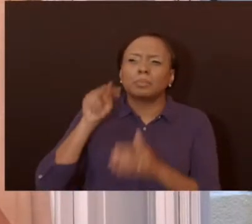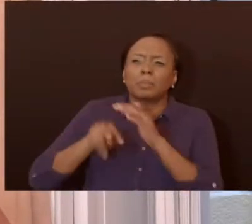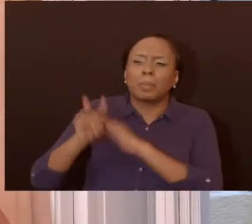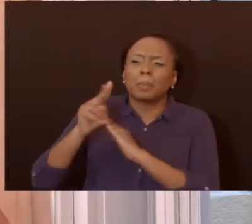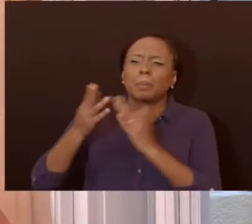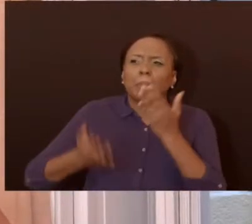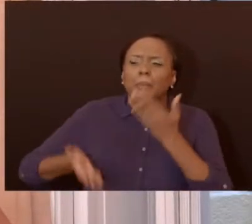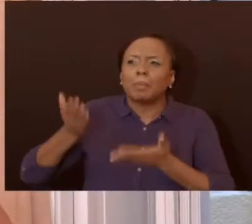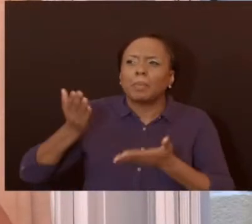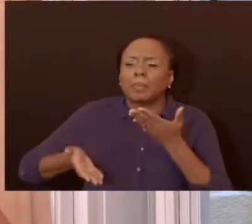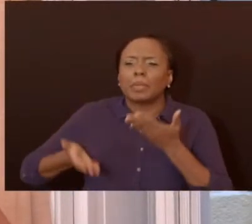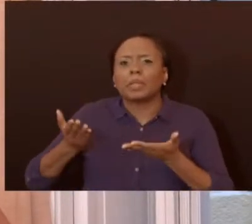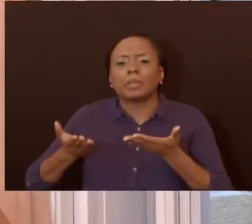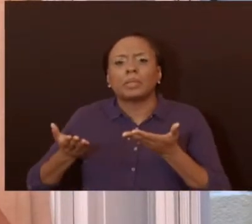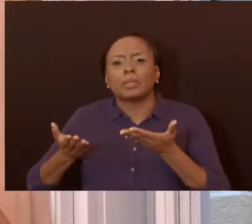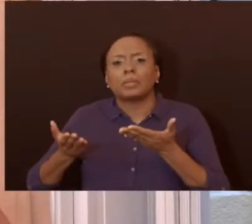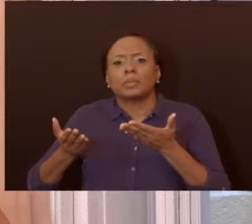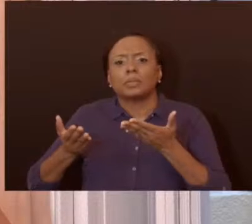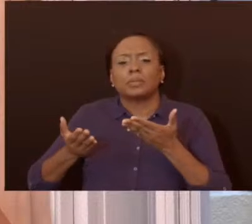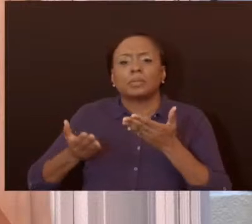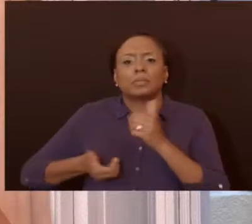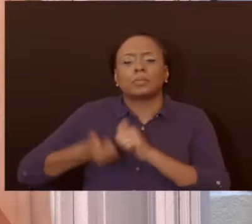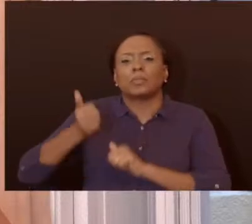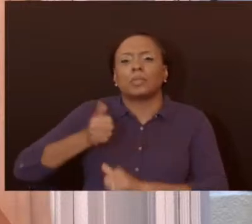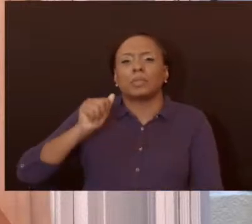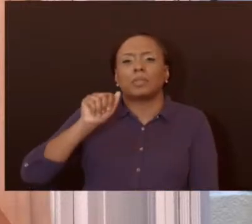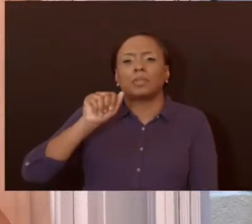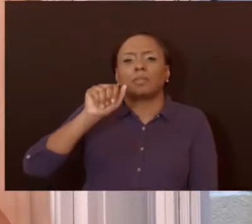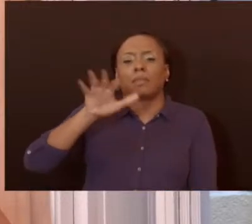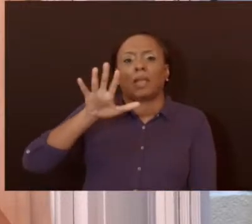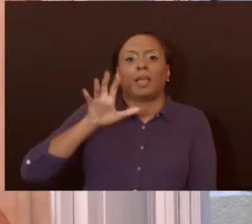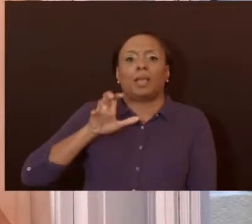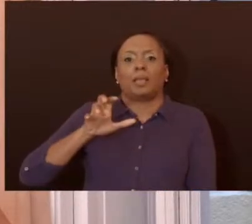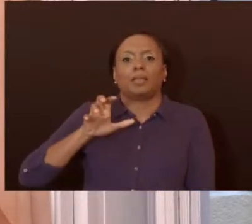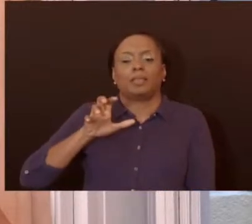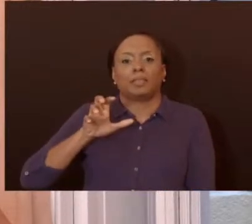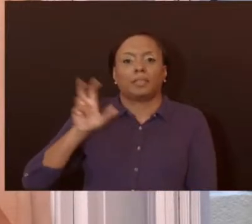having a maximum 500 cases a day.